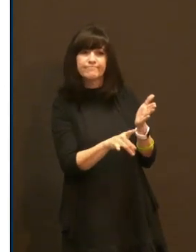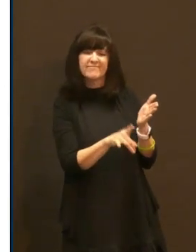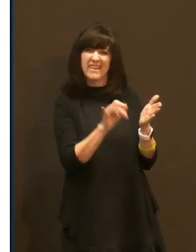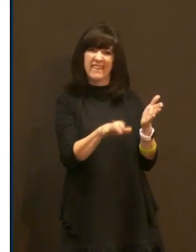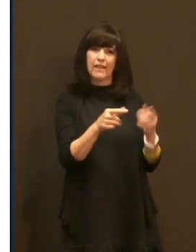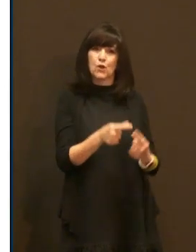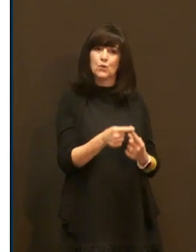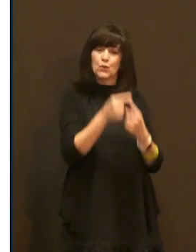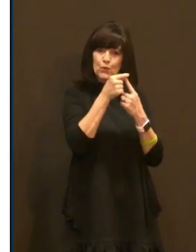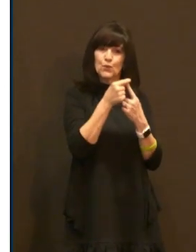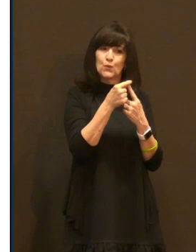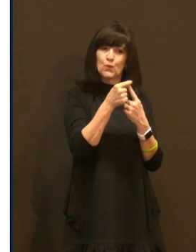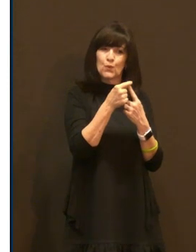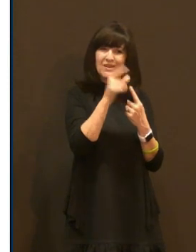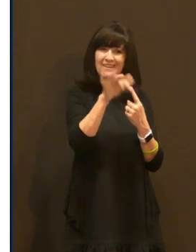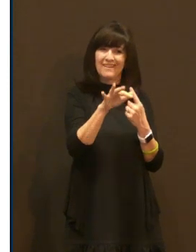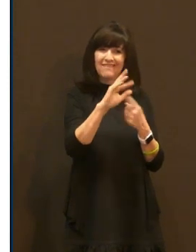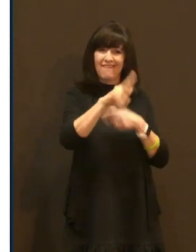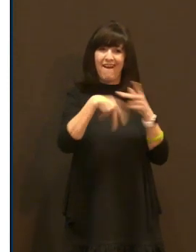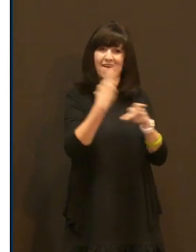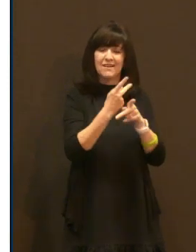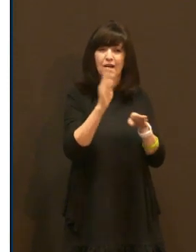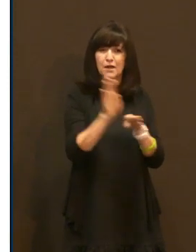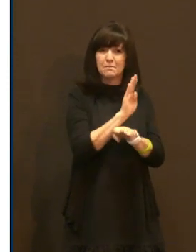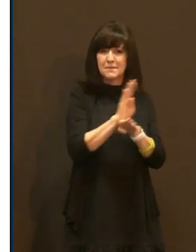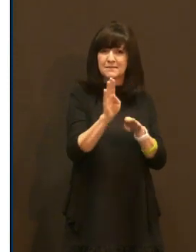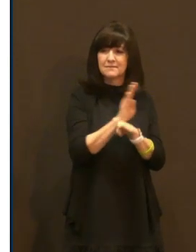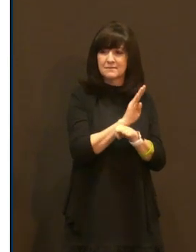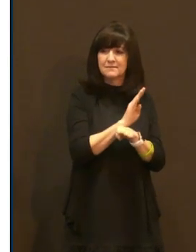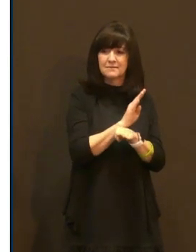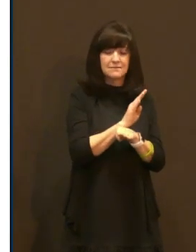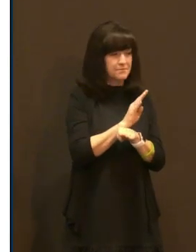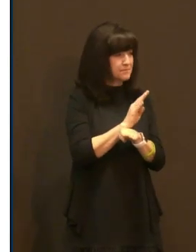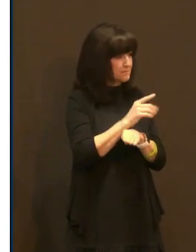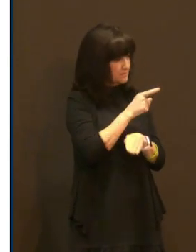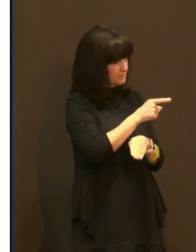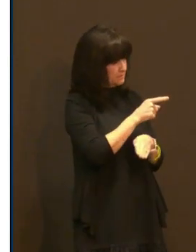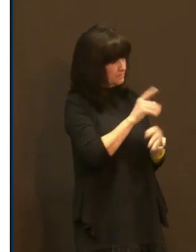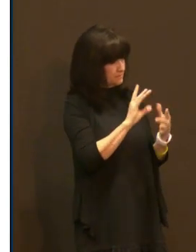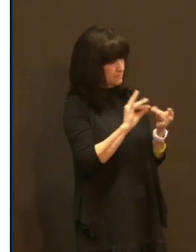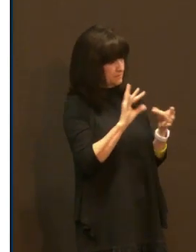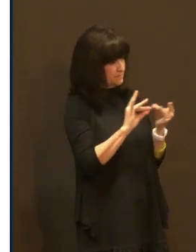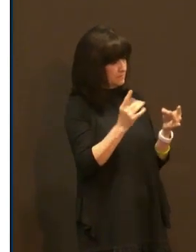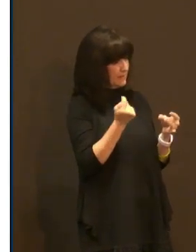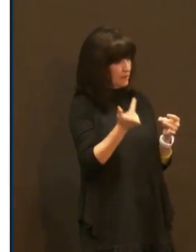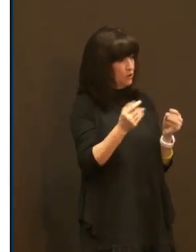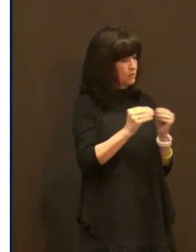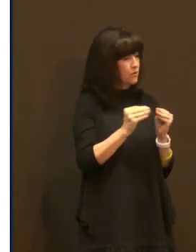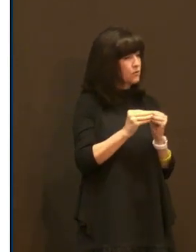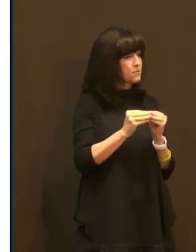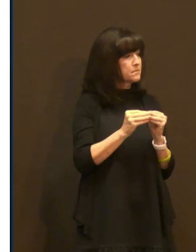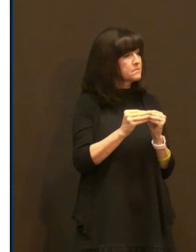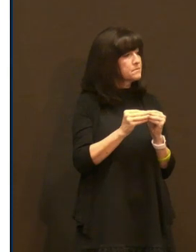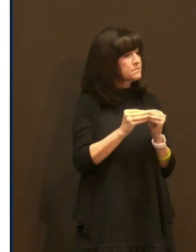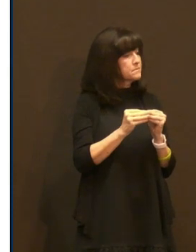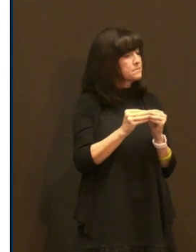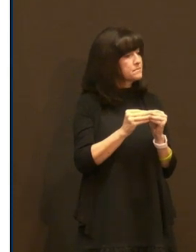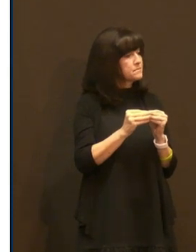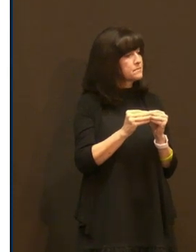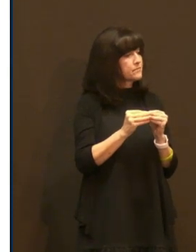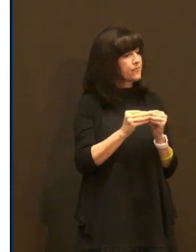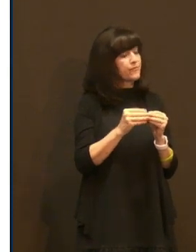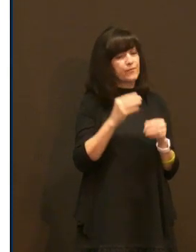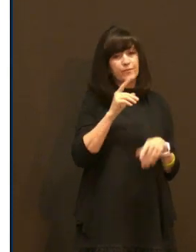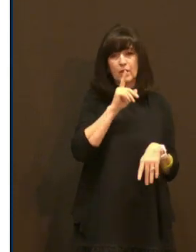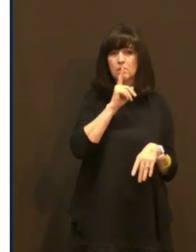unique business sector, if you will. AJ, do you know any more about that? No, so we did, I'm sure people